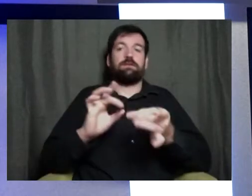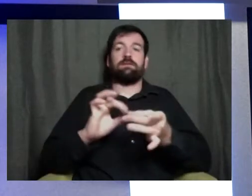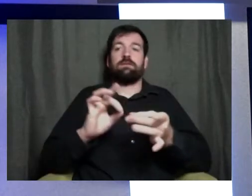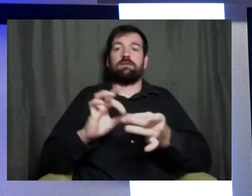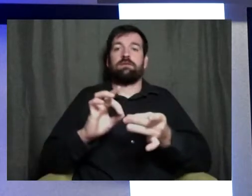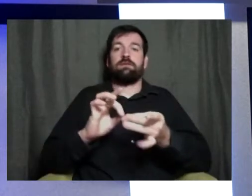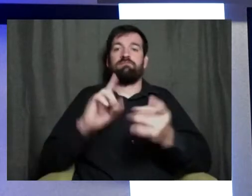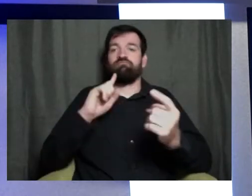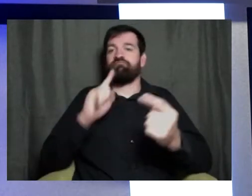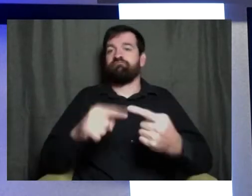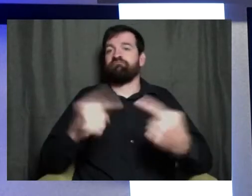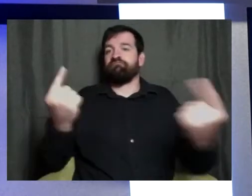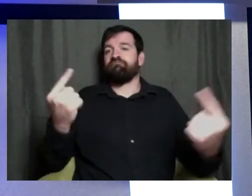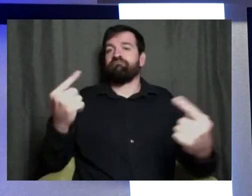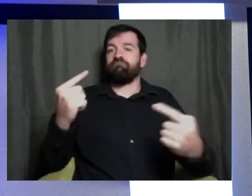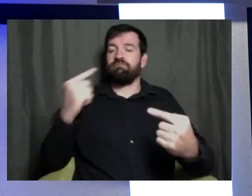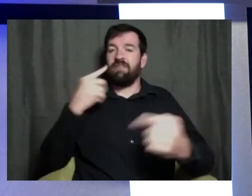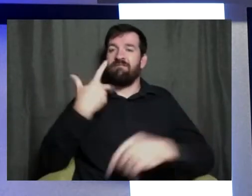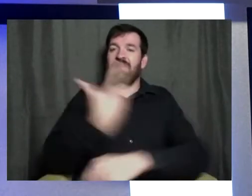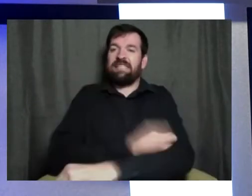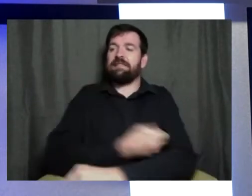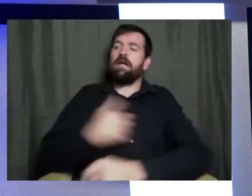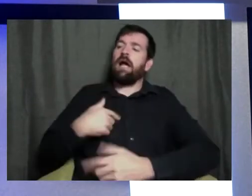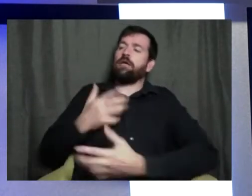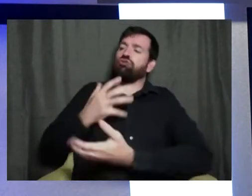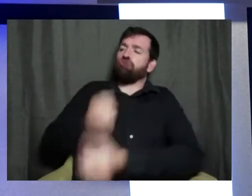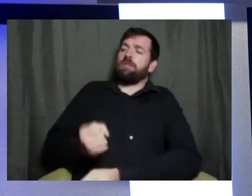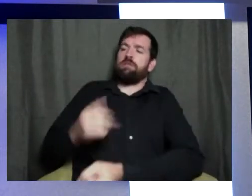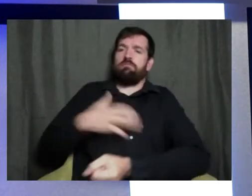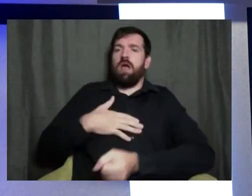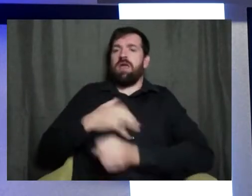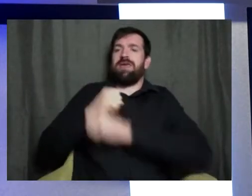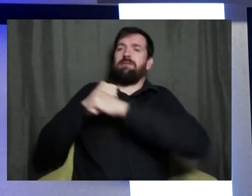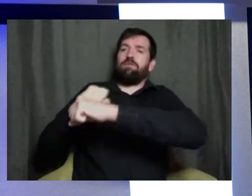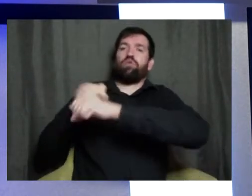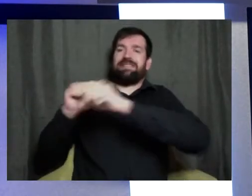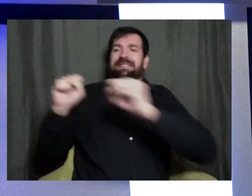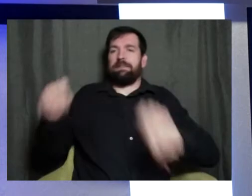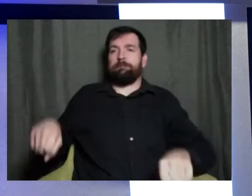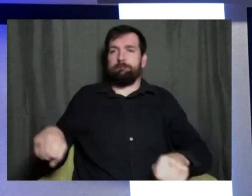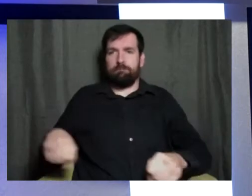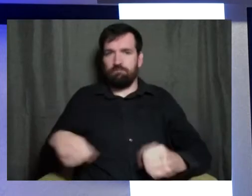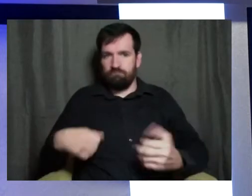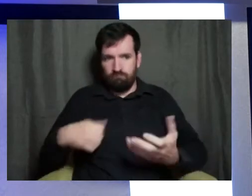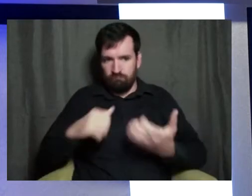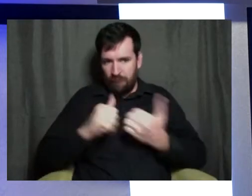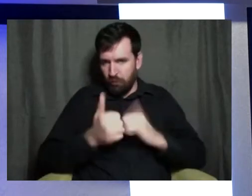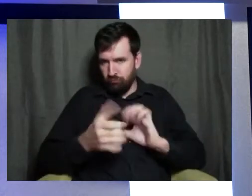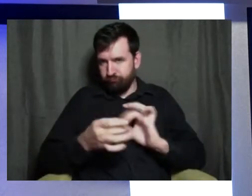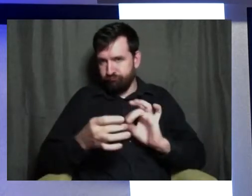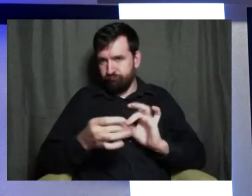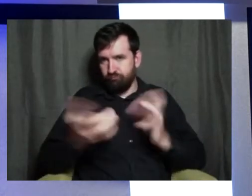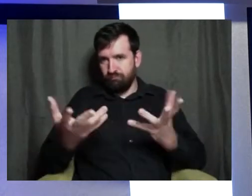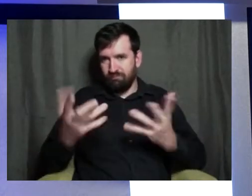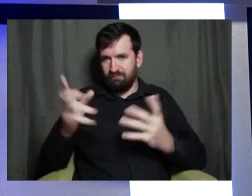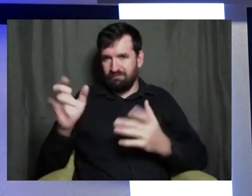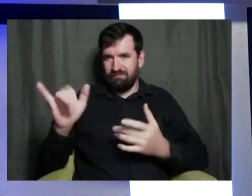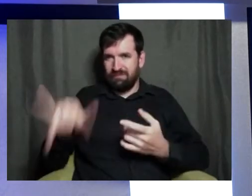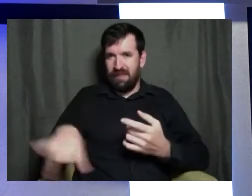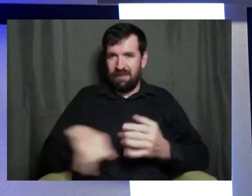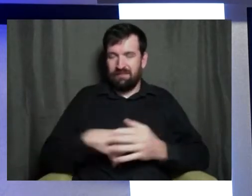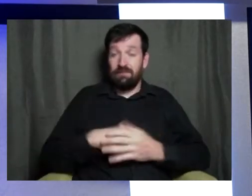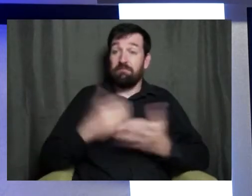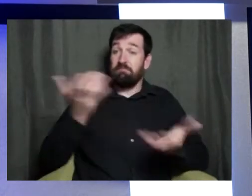COVID vaccine, quote, "I trust my immune system." What should she say to someone that just says, "I trust my immune system. I may have had